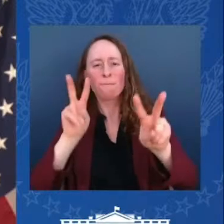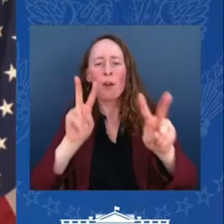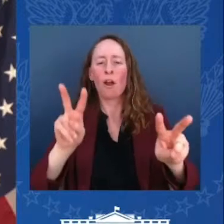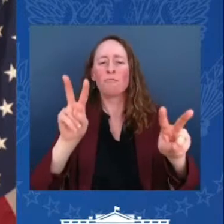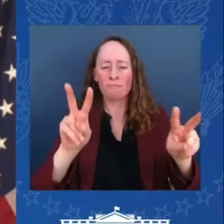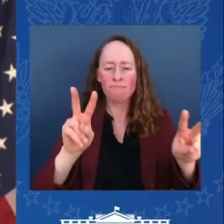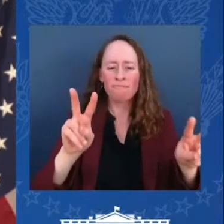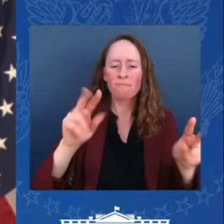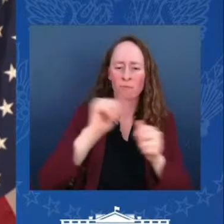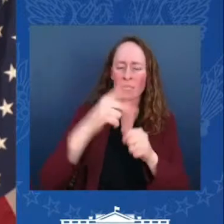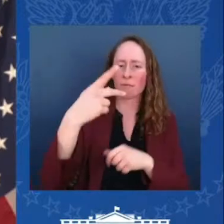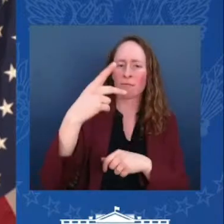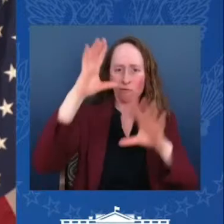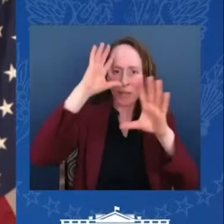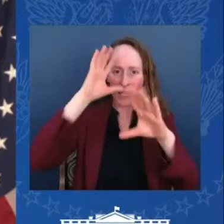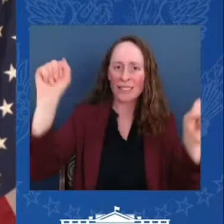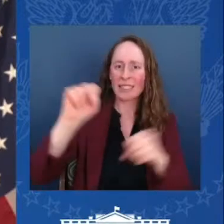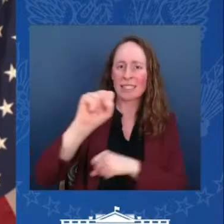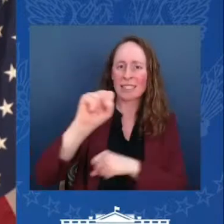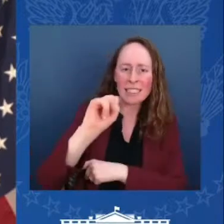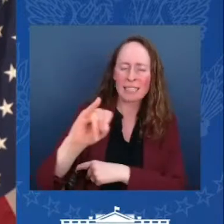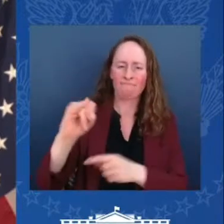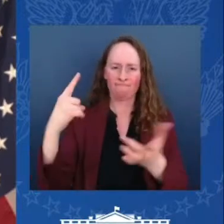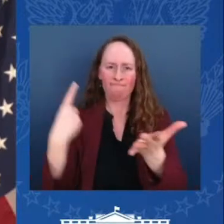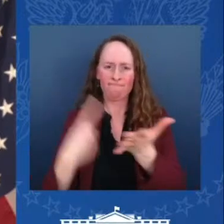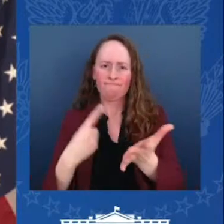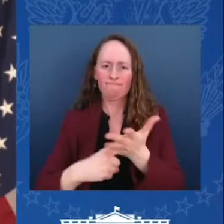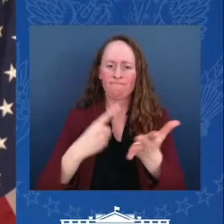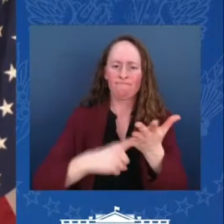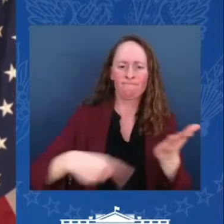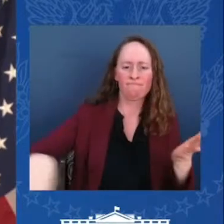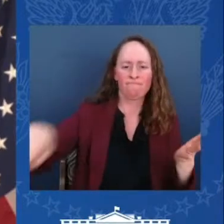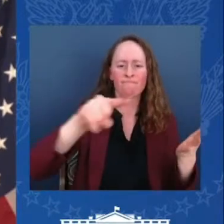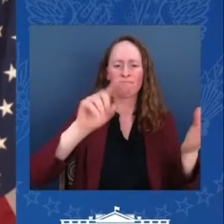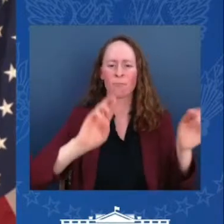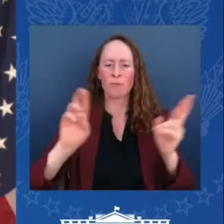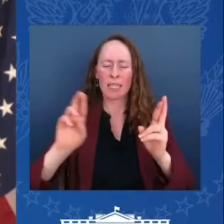Yes. I'm missing my kid. Right there.